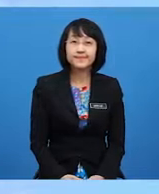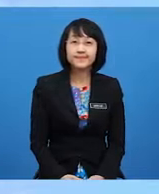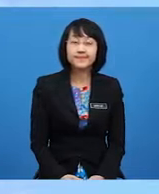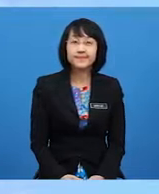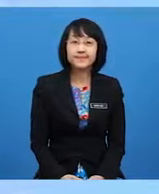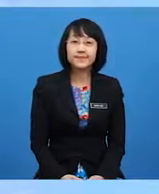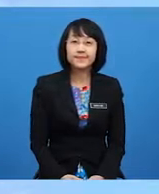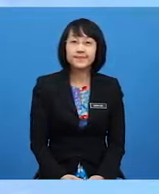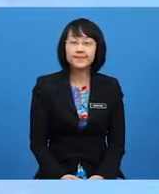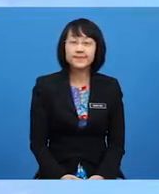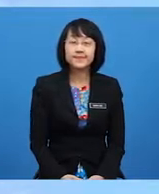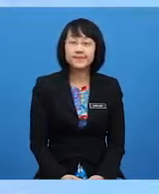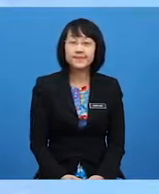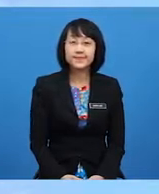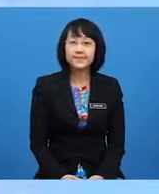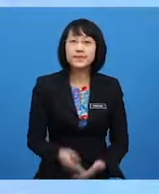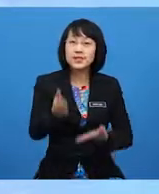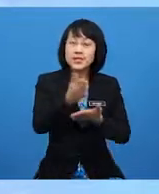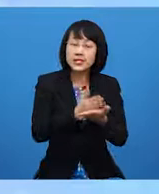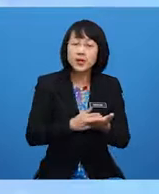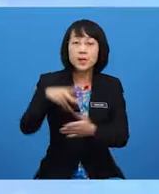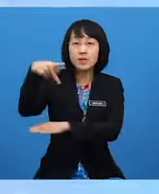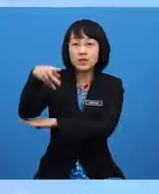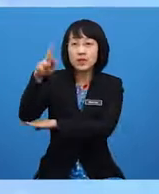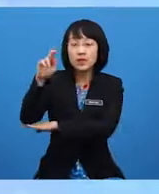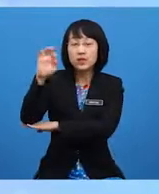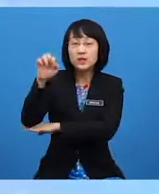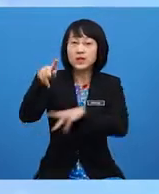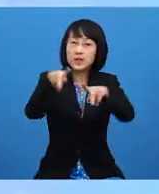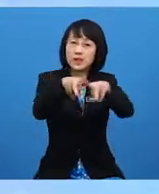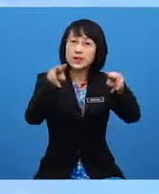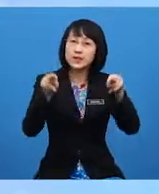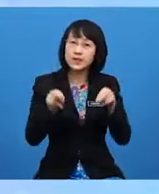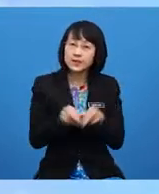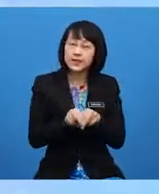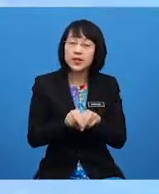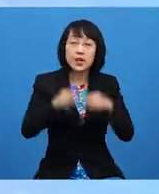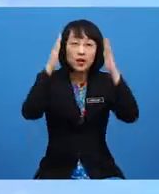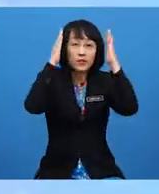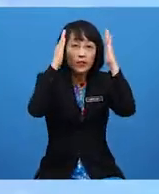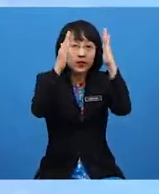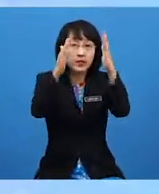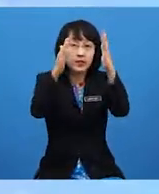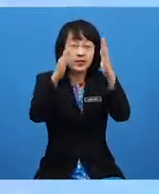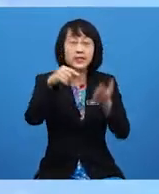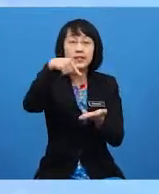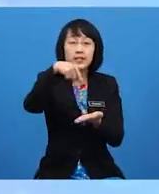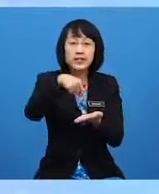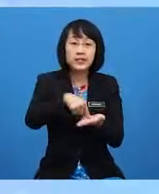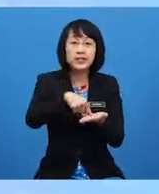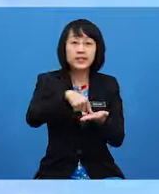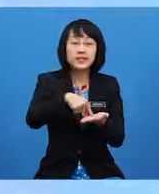Some of the prepositions that we have focused in this lesson are